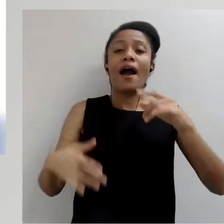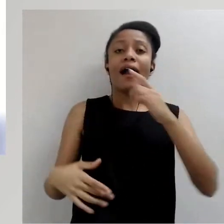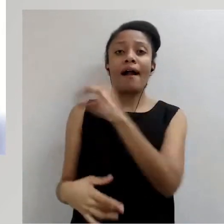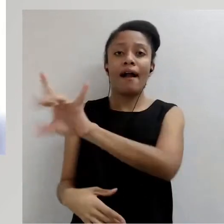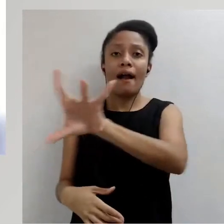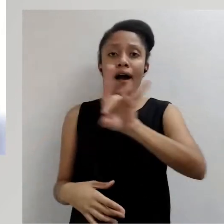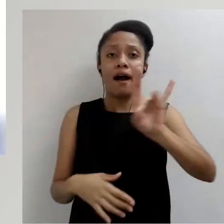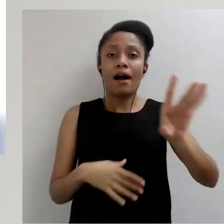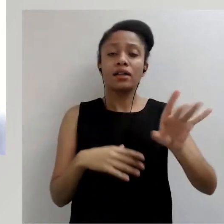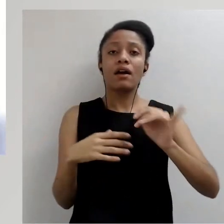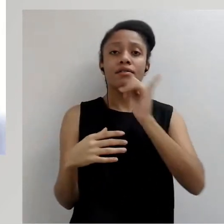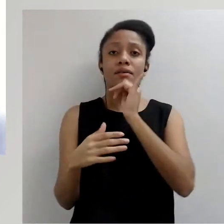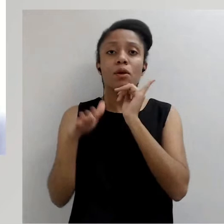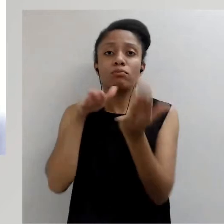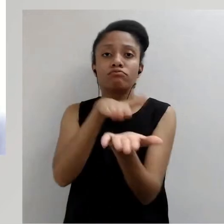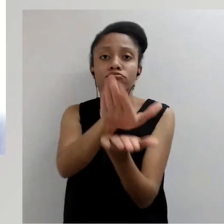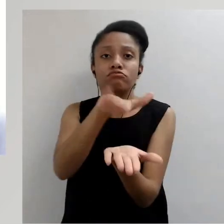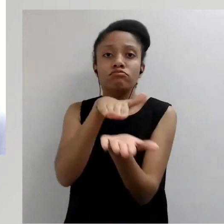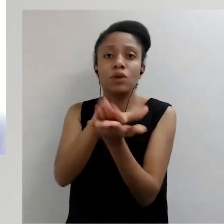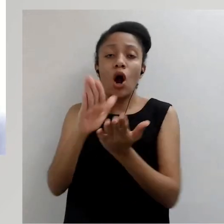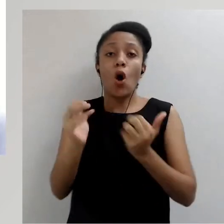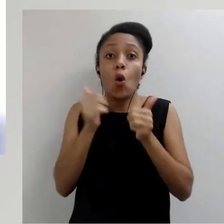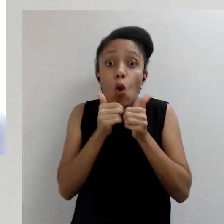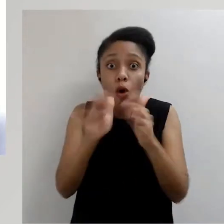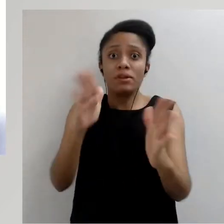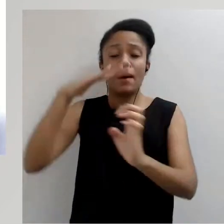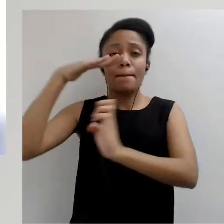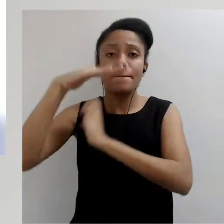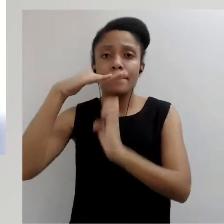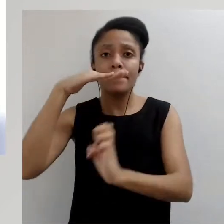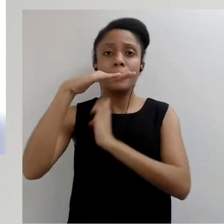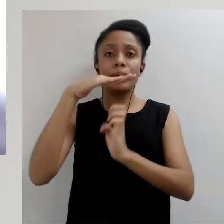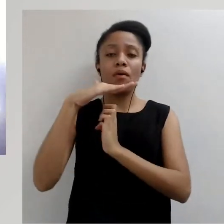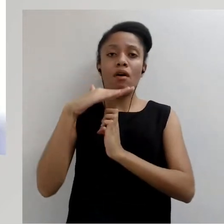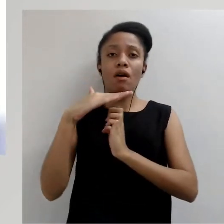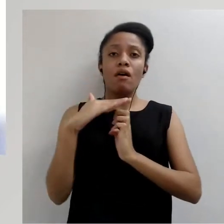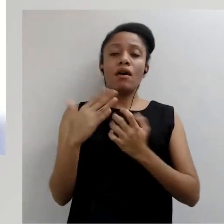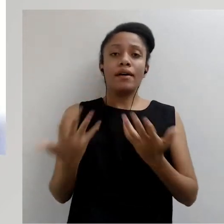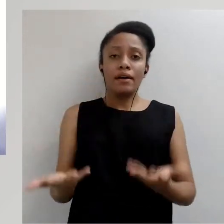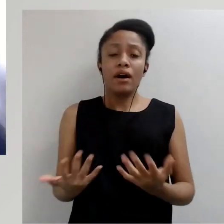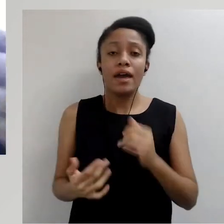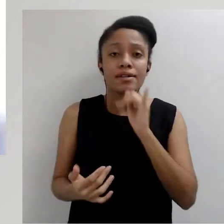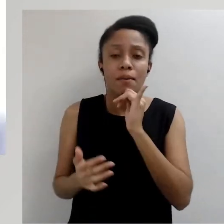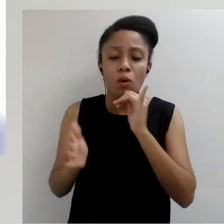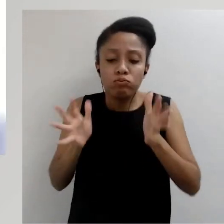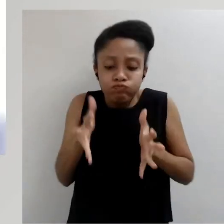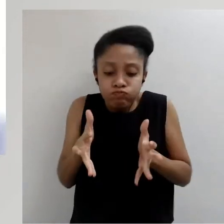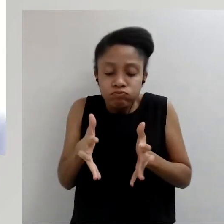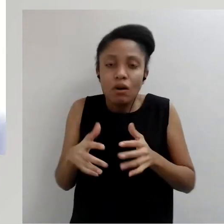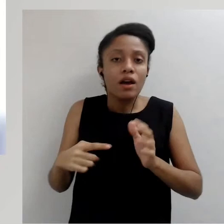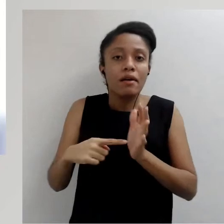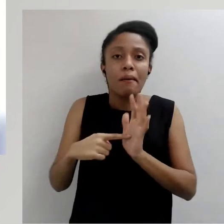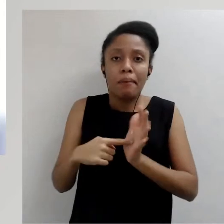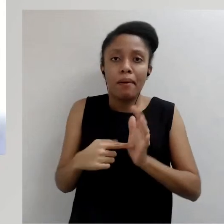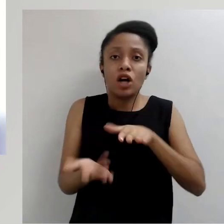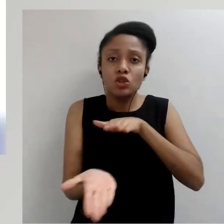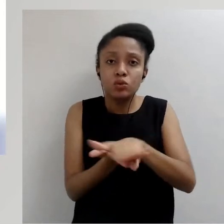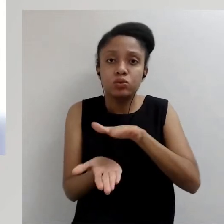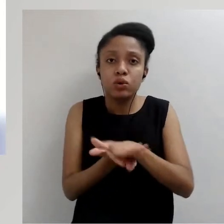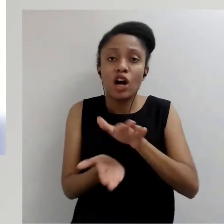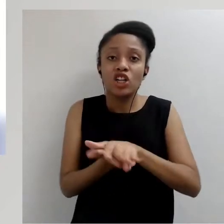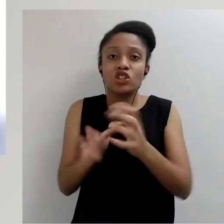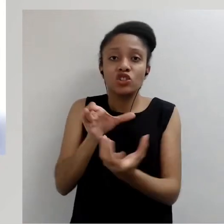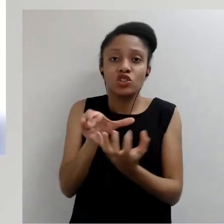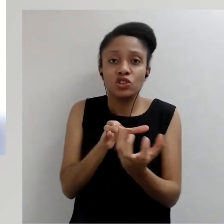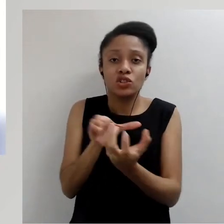this work so that we are free to start our own companies the way we need to, even if it's a